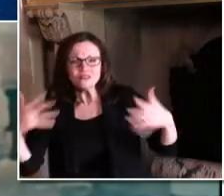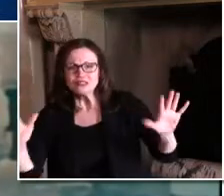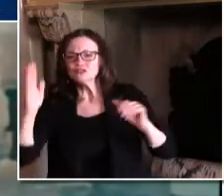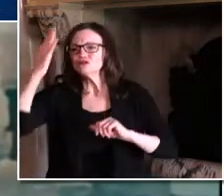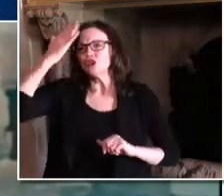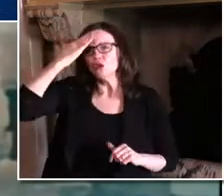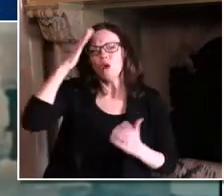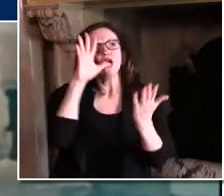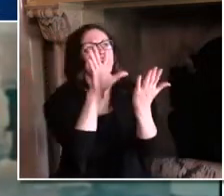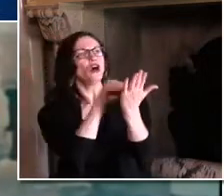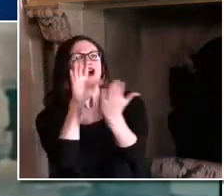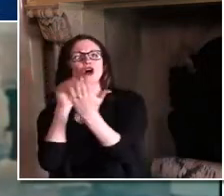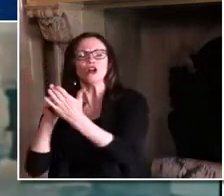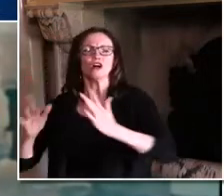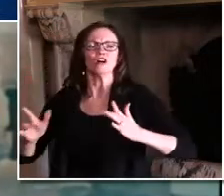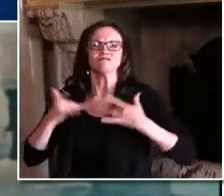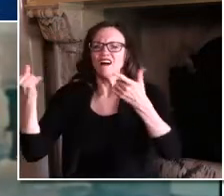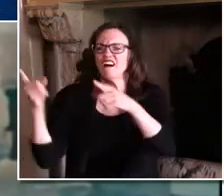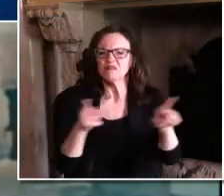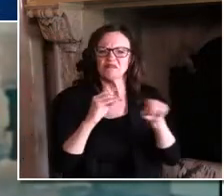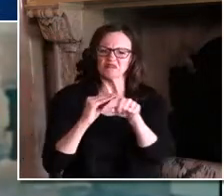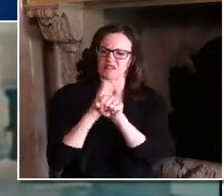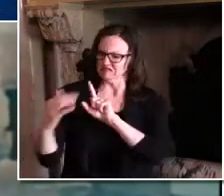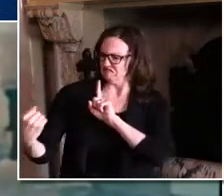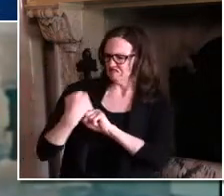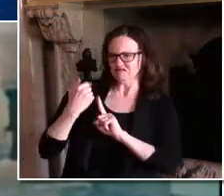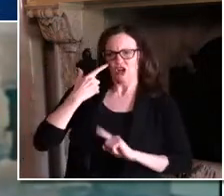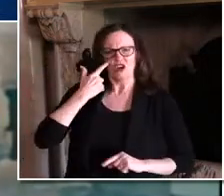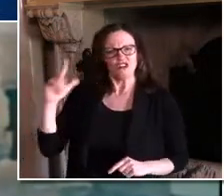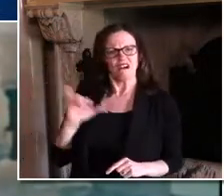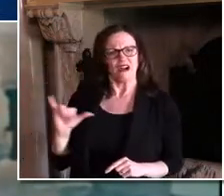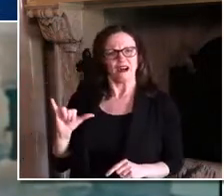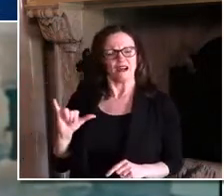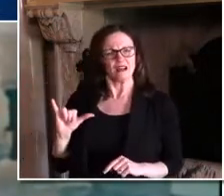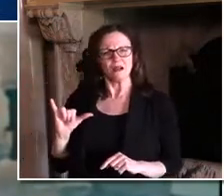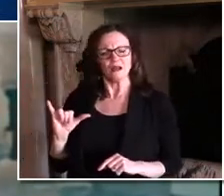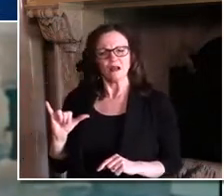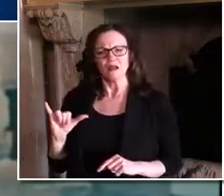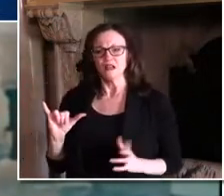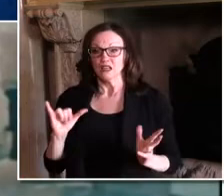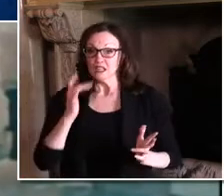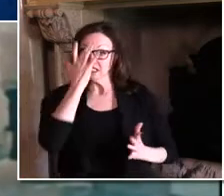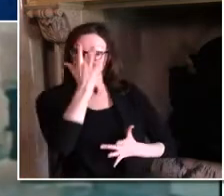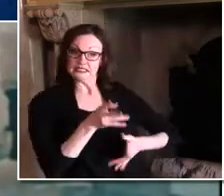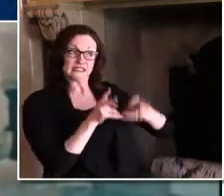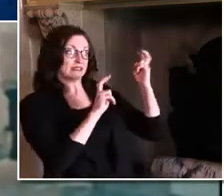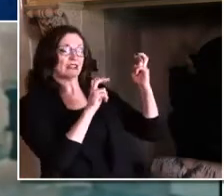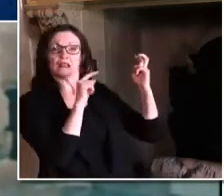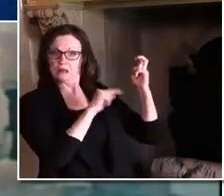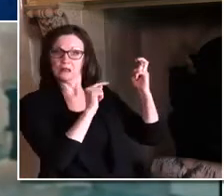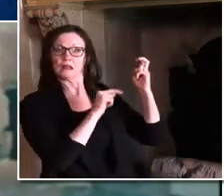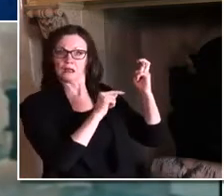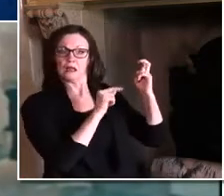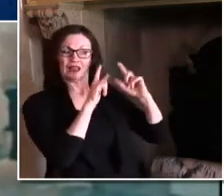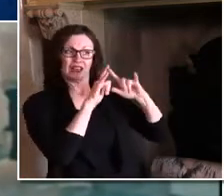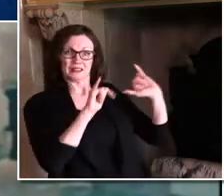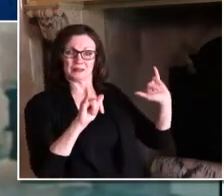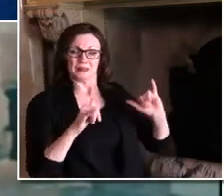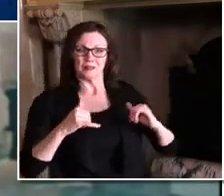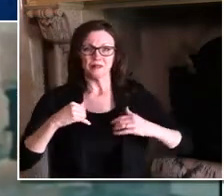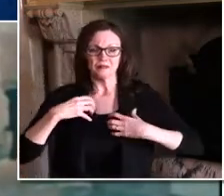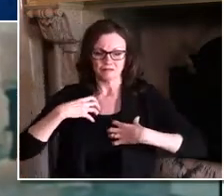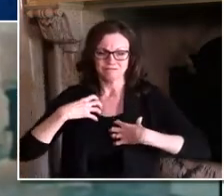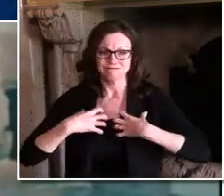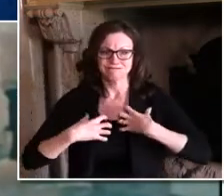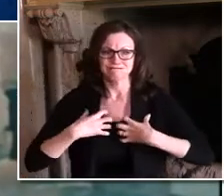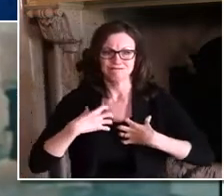the emotional ramifications of the present. There is an enormous sense of fear involved for the patient. They wonder,